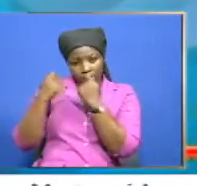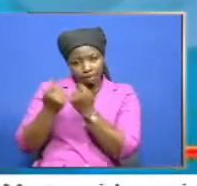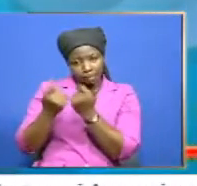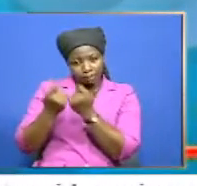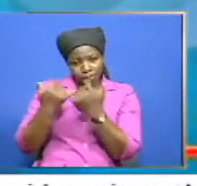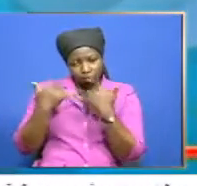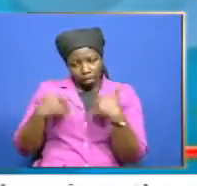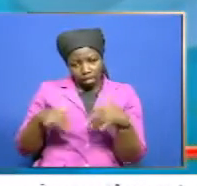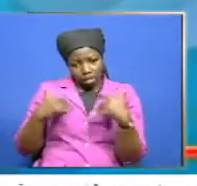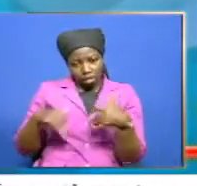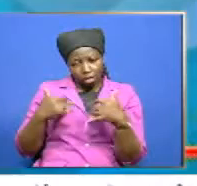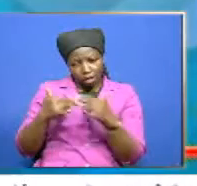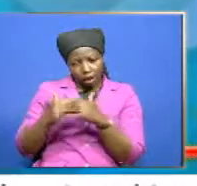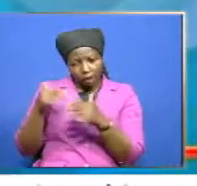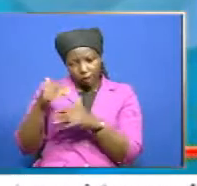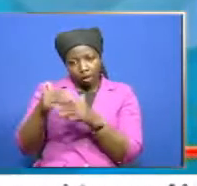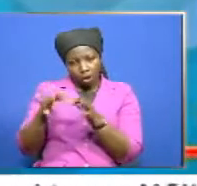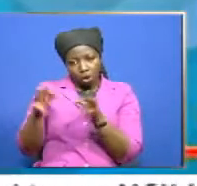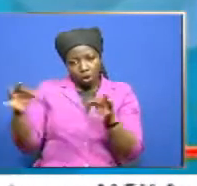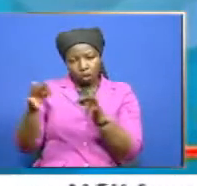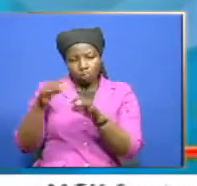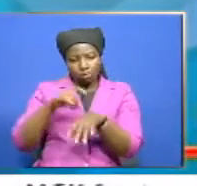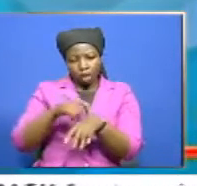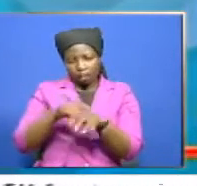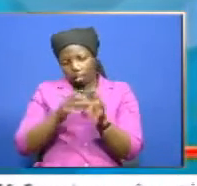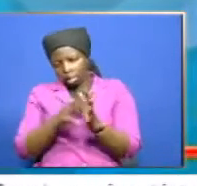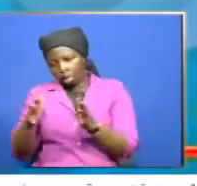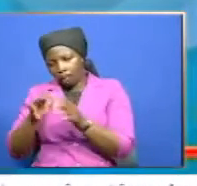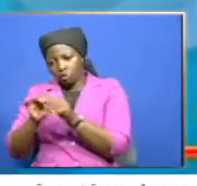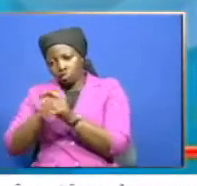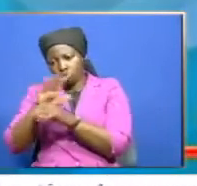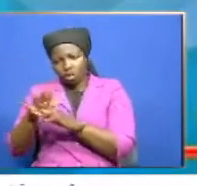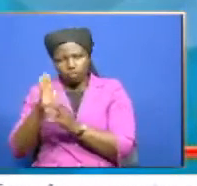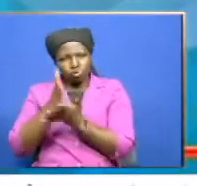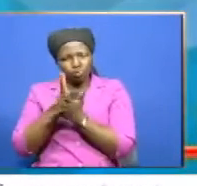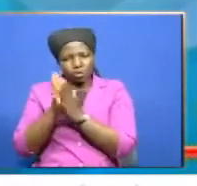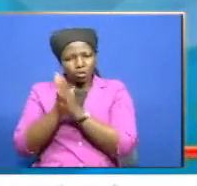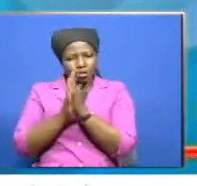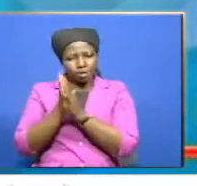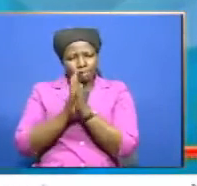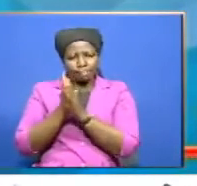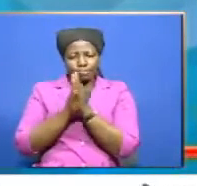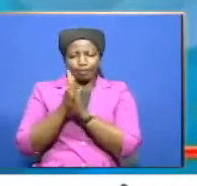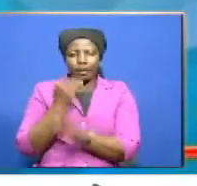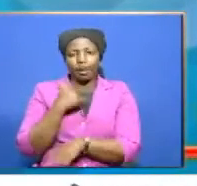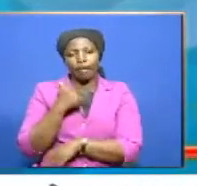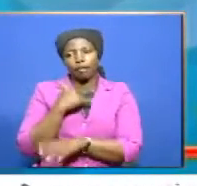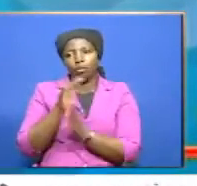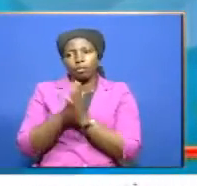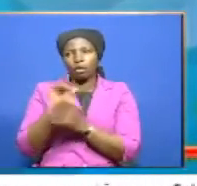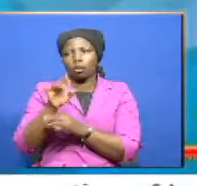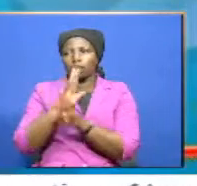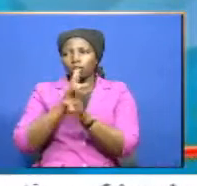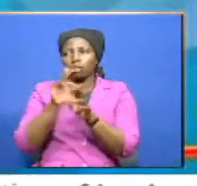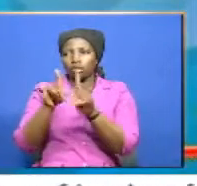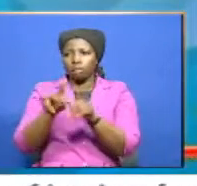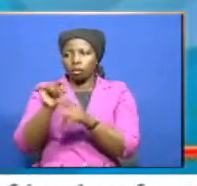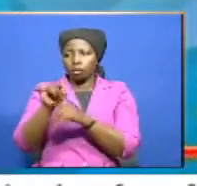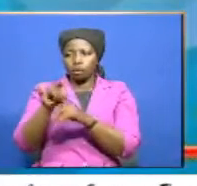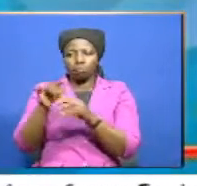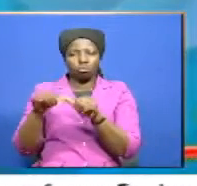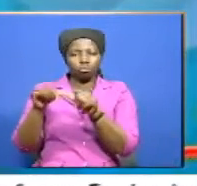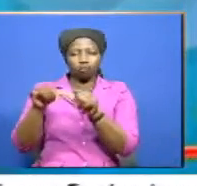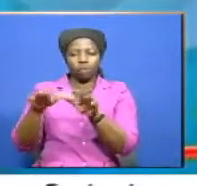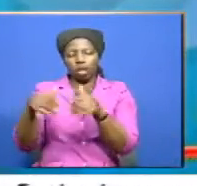playing after a long year off because of COVID and the pandemic. So it was always going to be interesting with regards to their results and how they're going to fare against